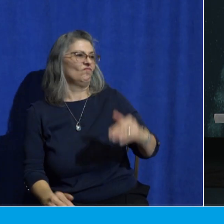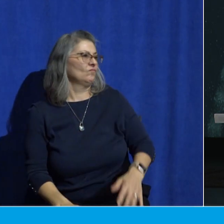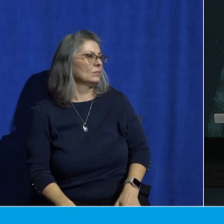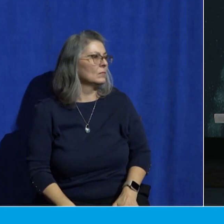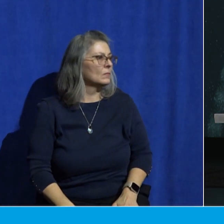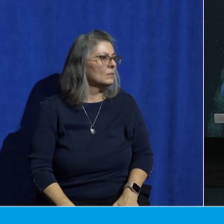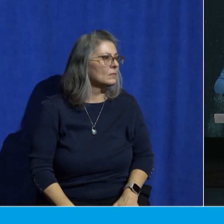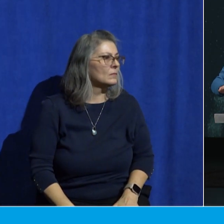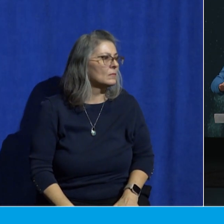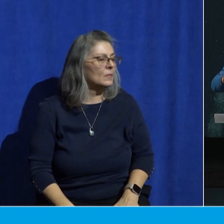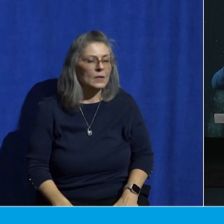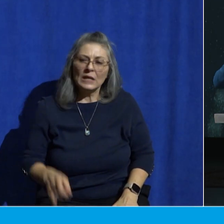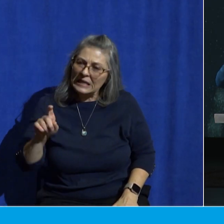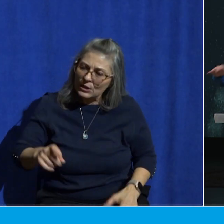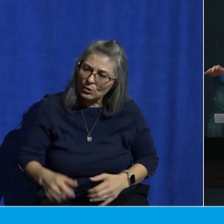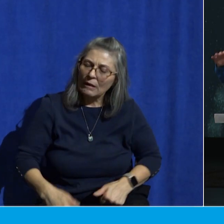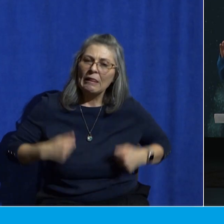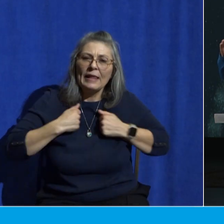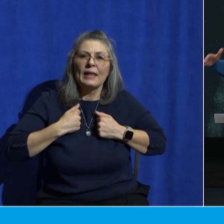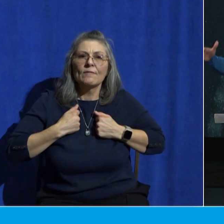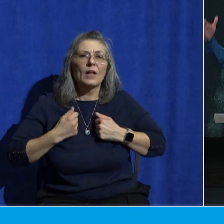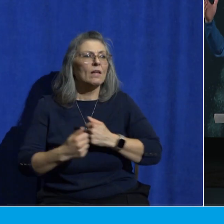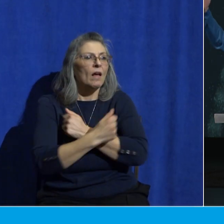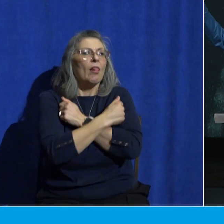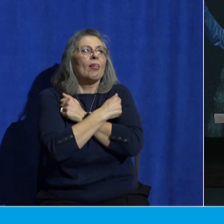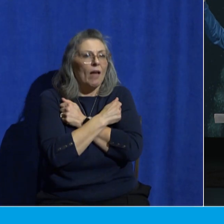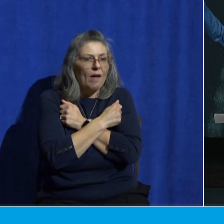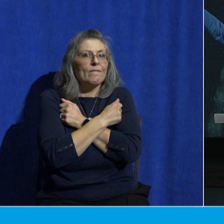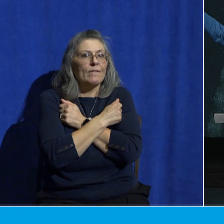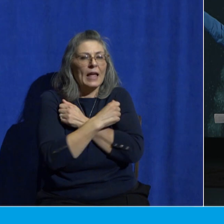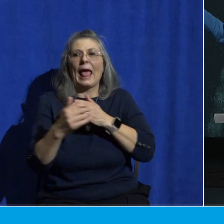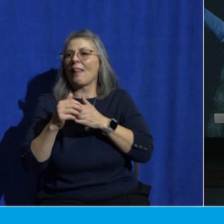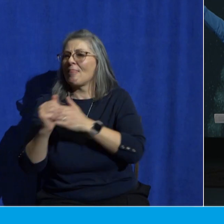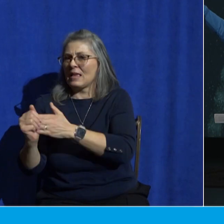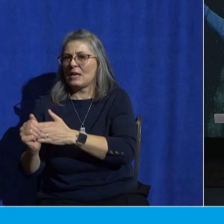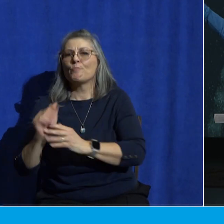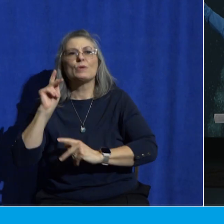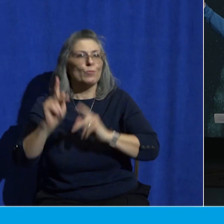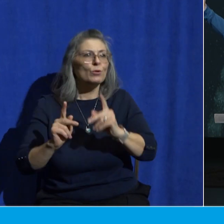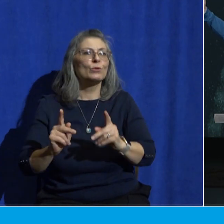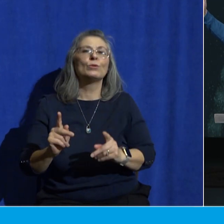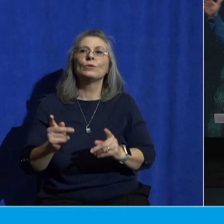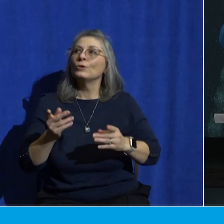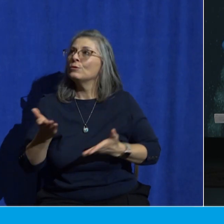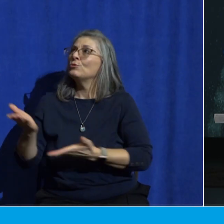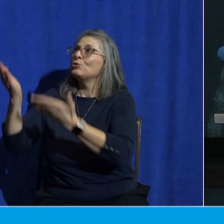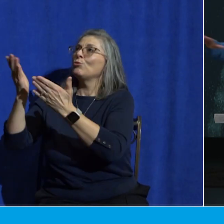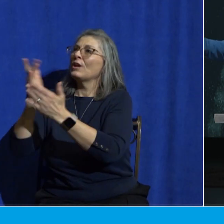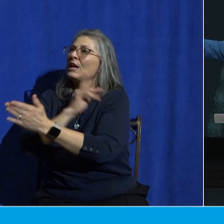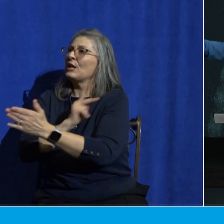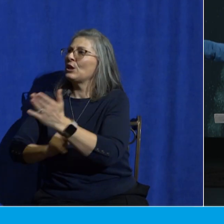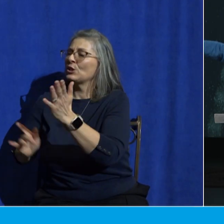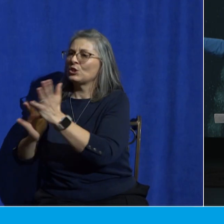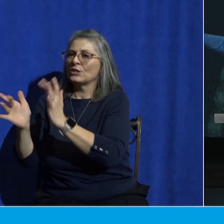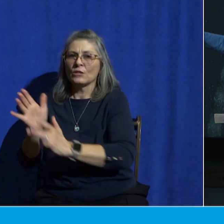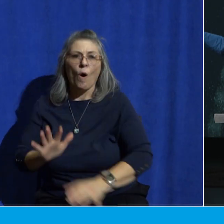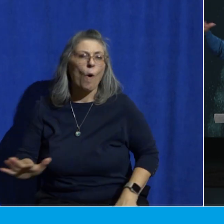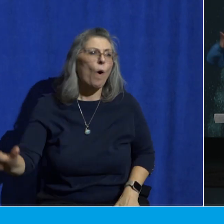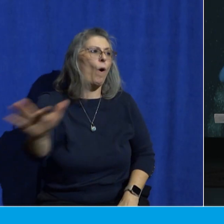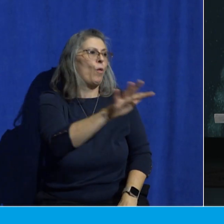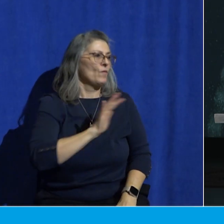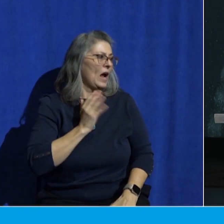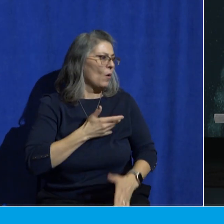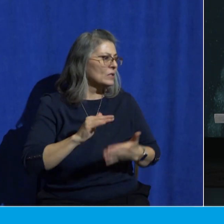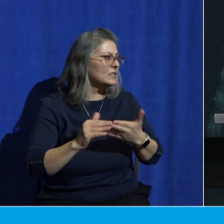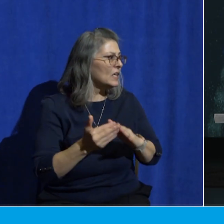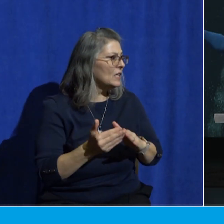Live to love and lead people to King Jesus. Amen. All over this city. Amen.